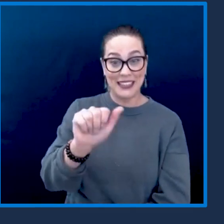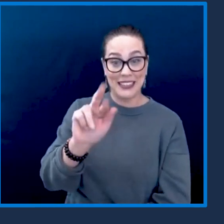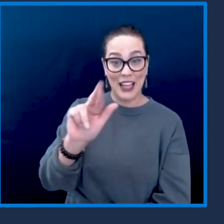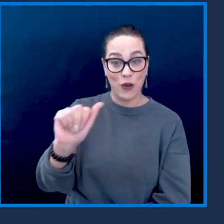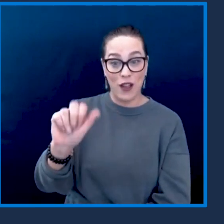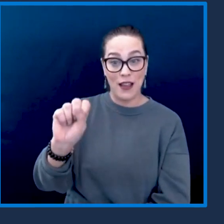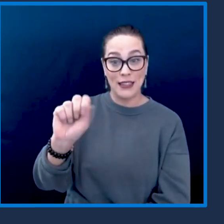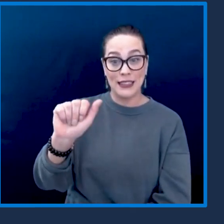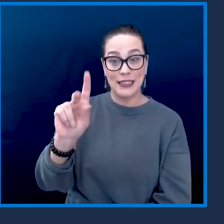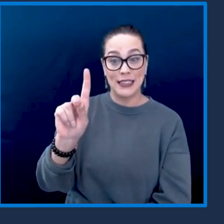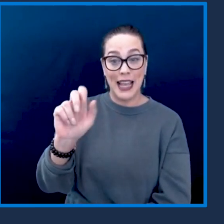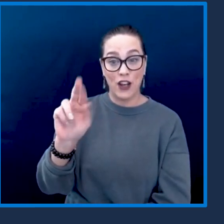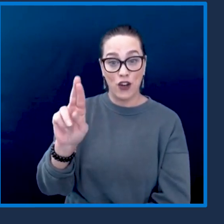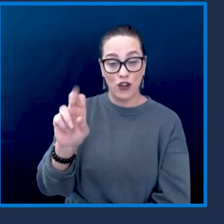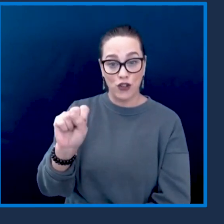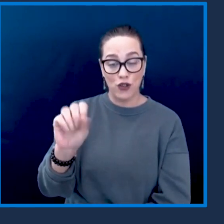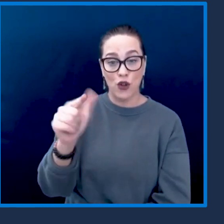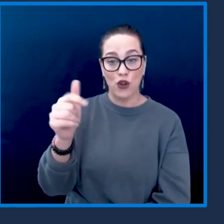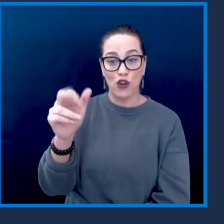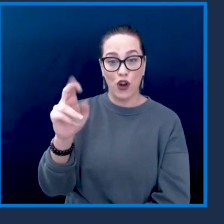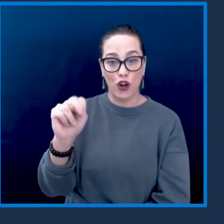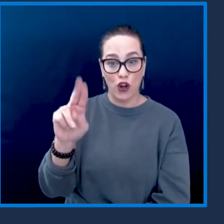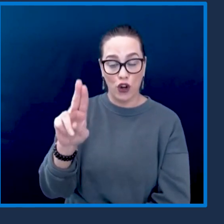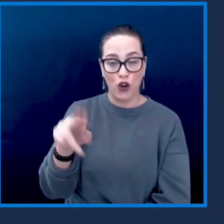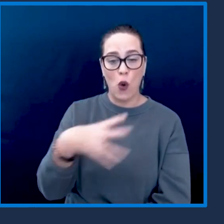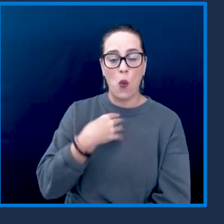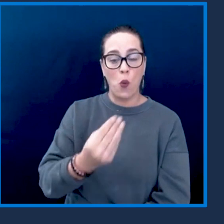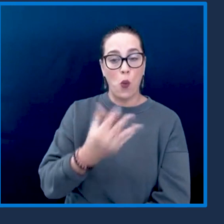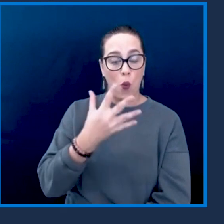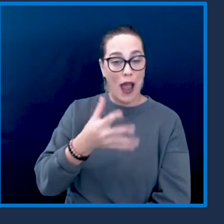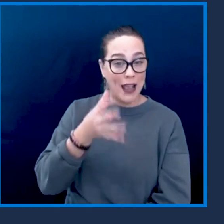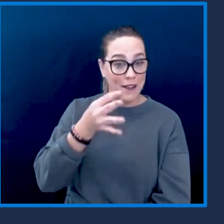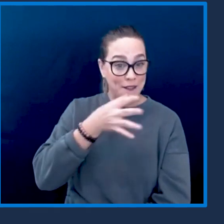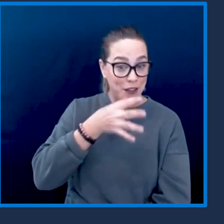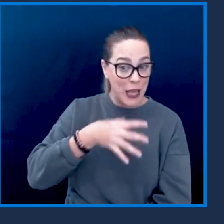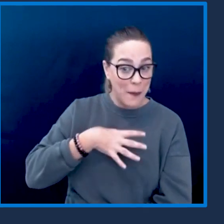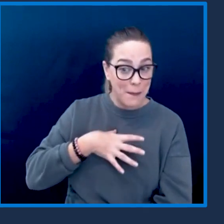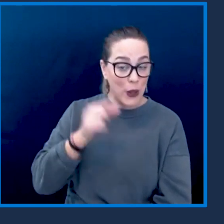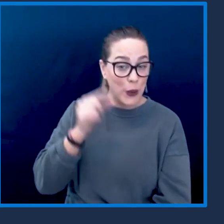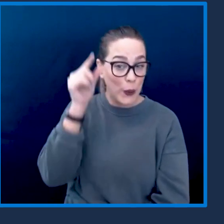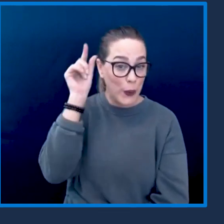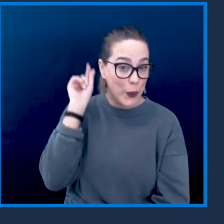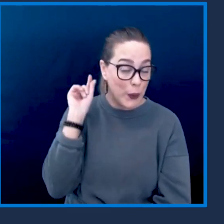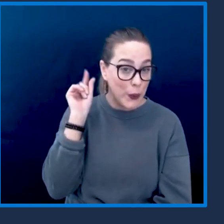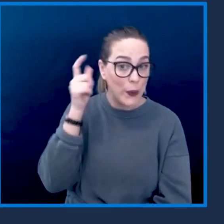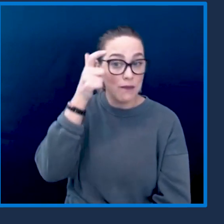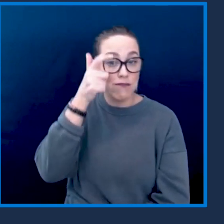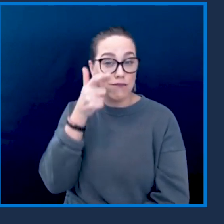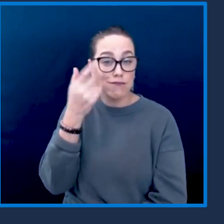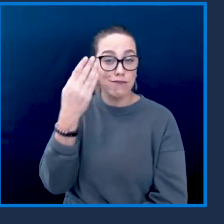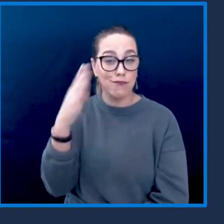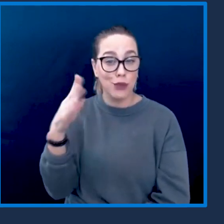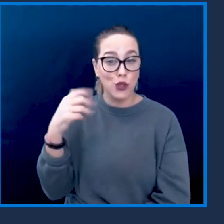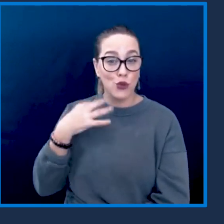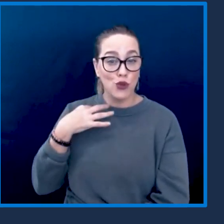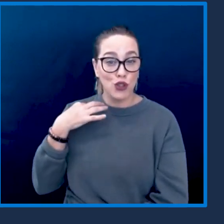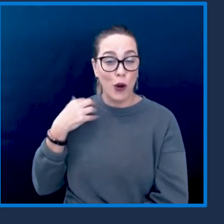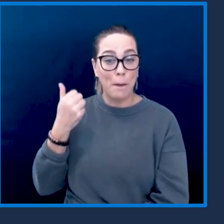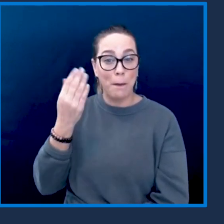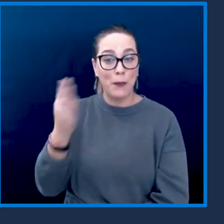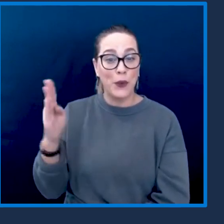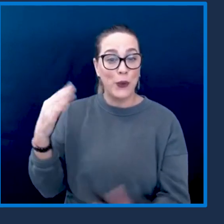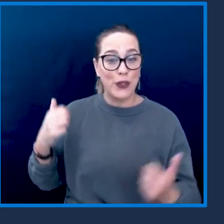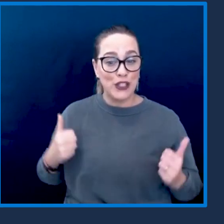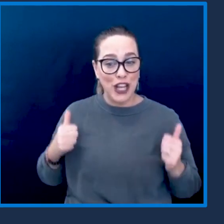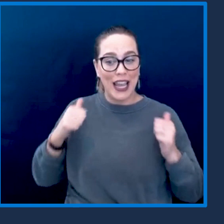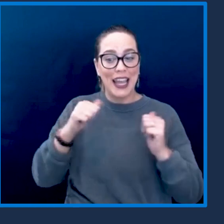I'm a white female presenting person with short light brown hair, and I'm wearing glasses, a royal blue shirt, and a light blue jacket. And in the background are